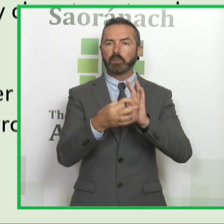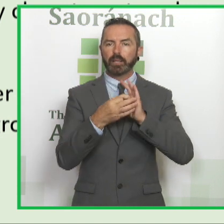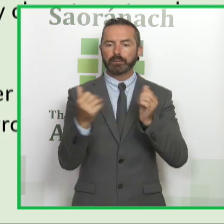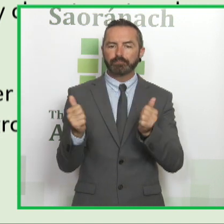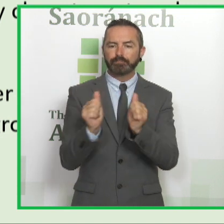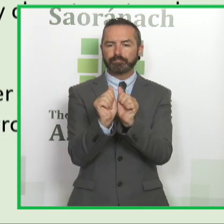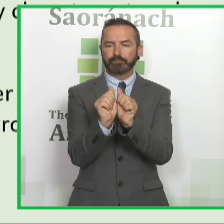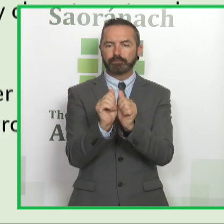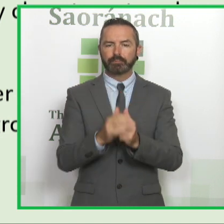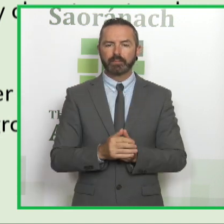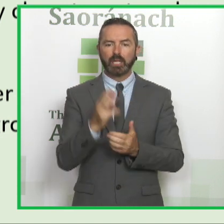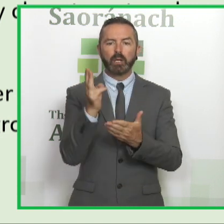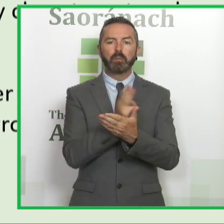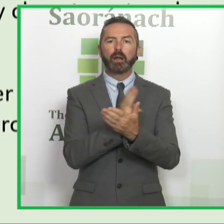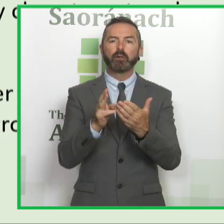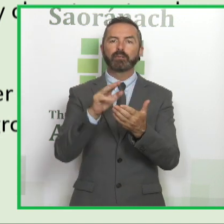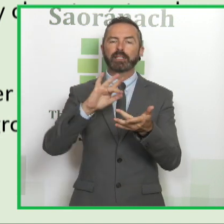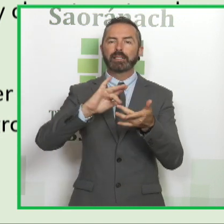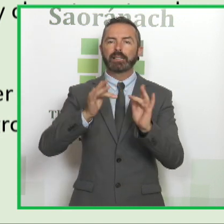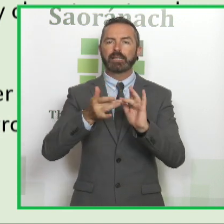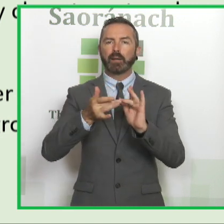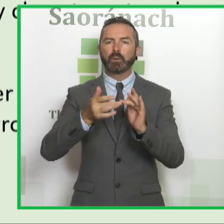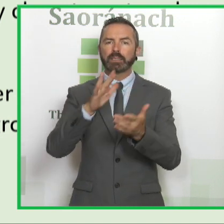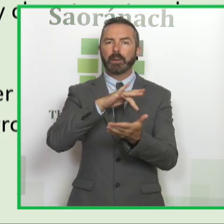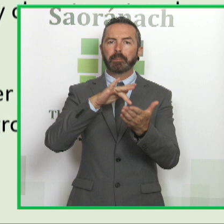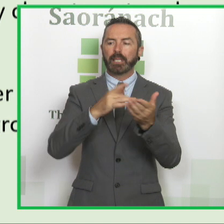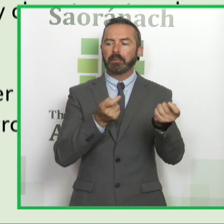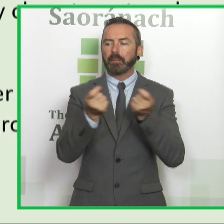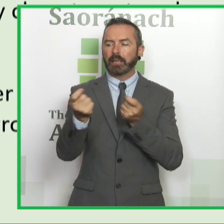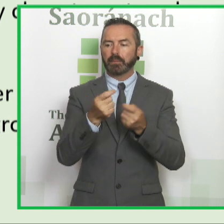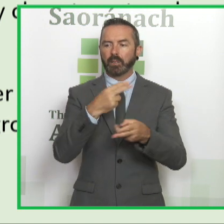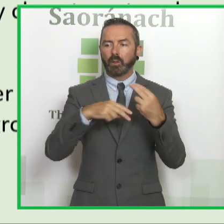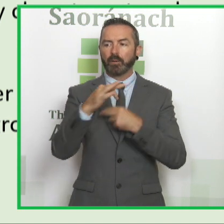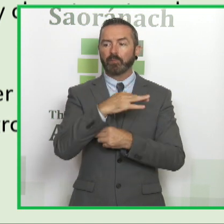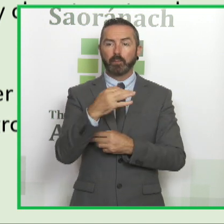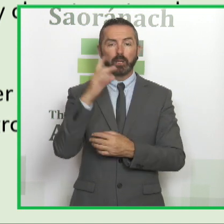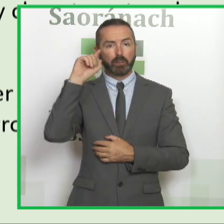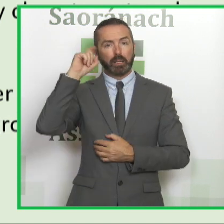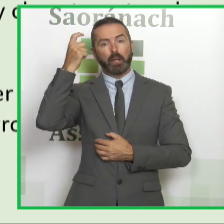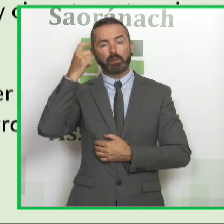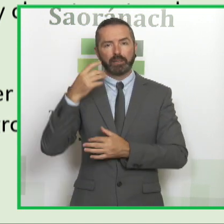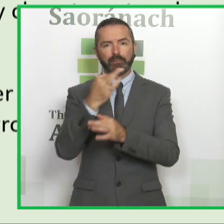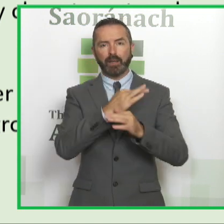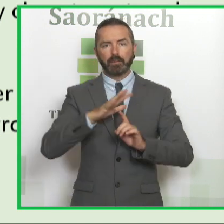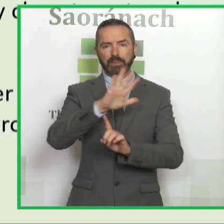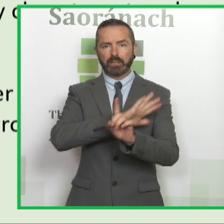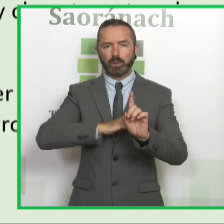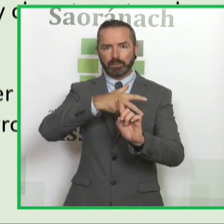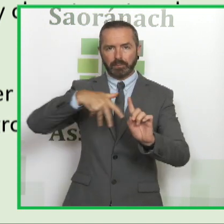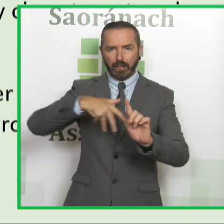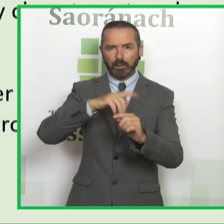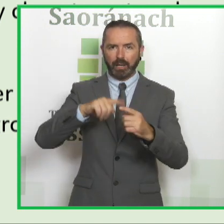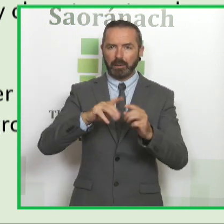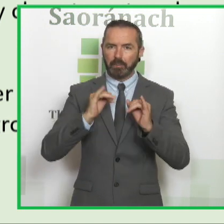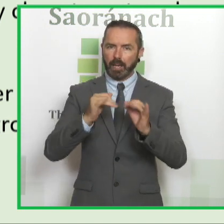of the Greentown Network's middle management. He came from a very chaotic family circumstances and poor relationship with the authorities,